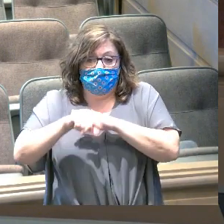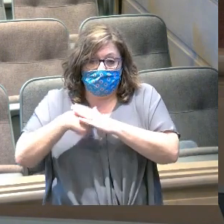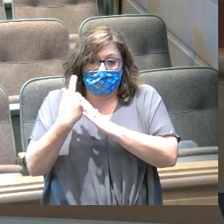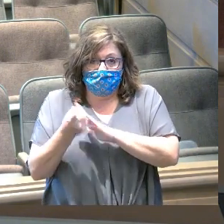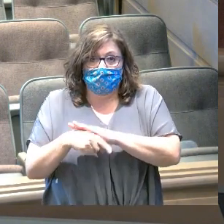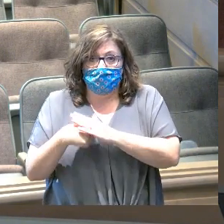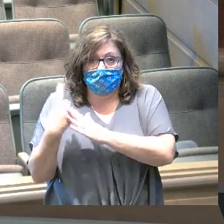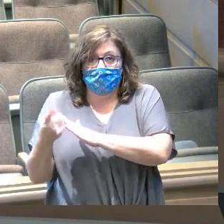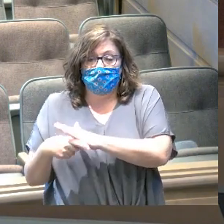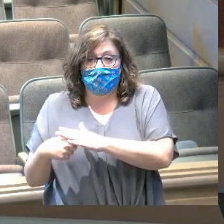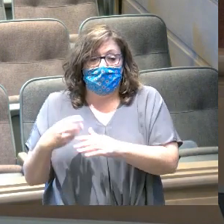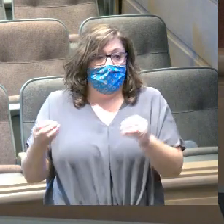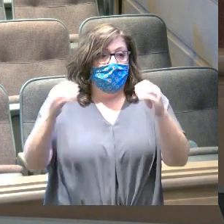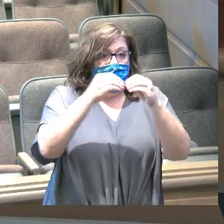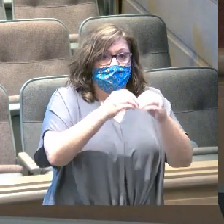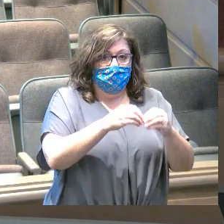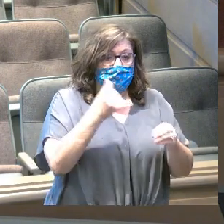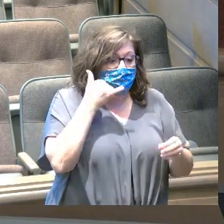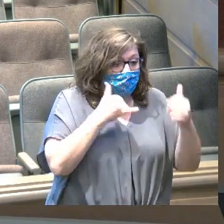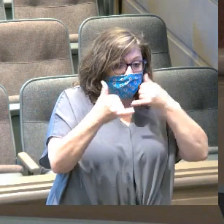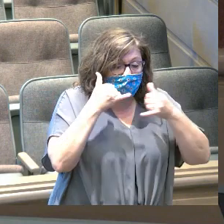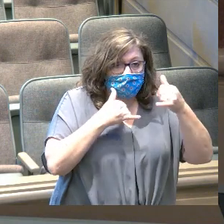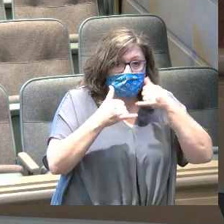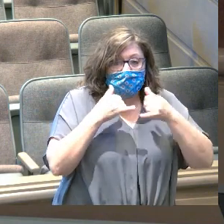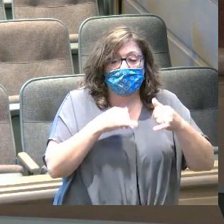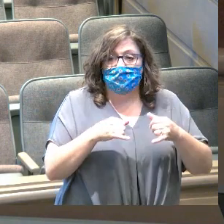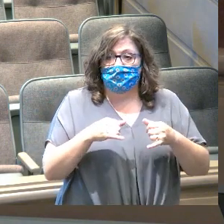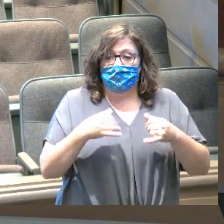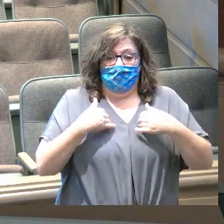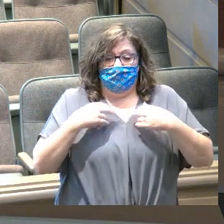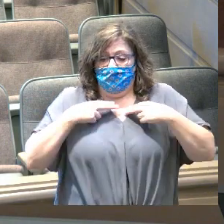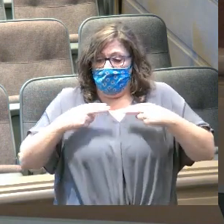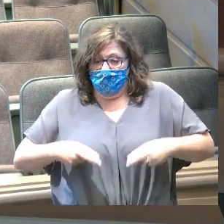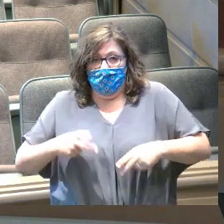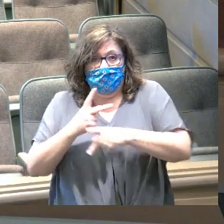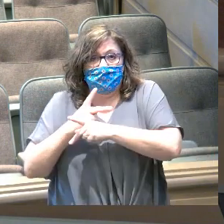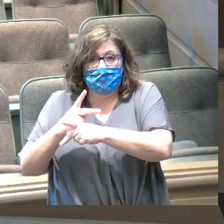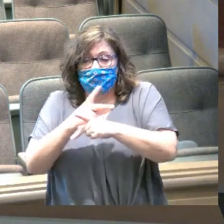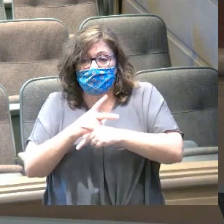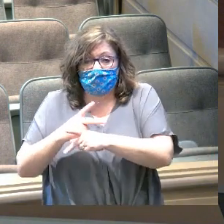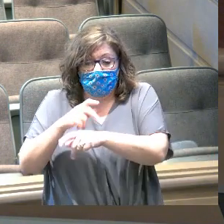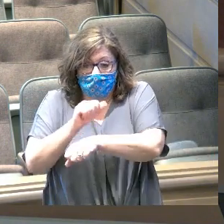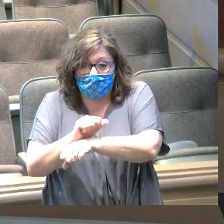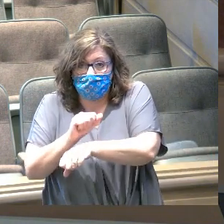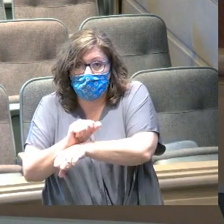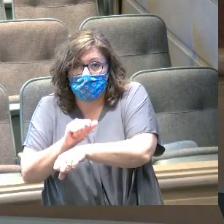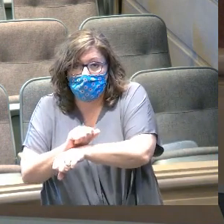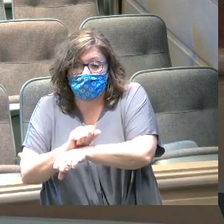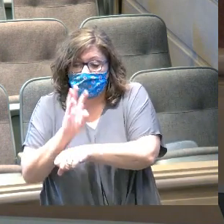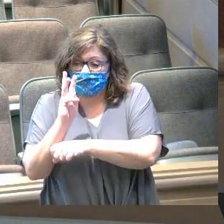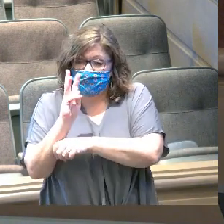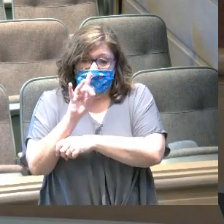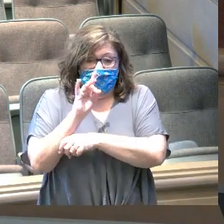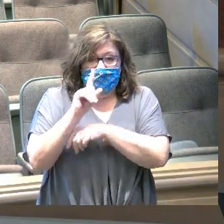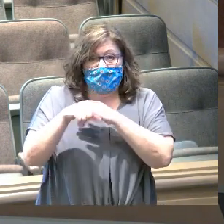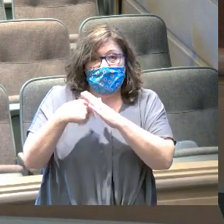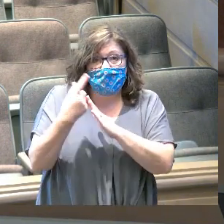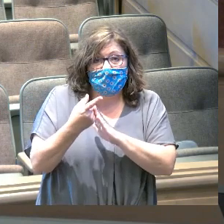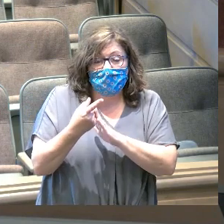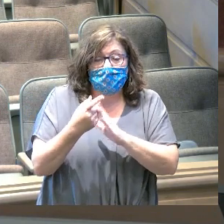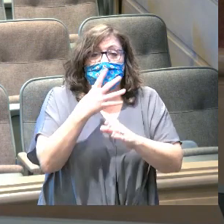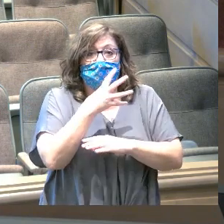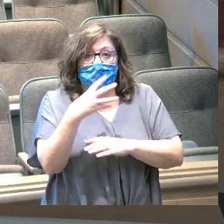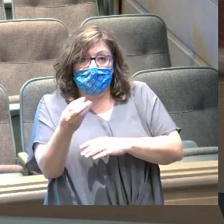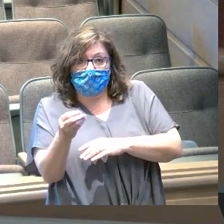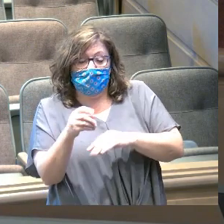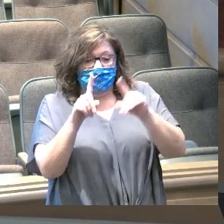40% more calls than they ever normally do, having healthcare workers, while they're also working 16, 18-hour shifts, having to also